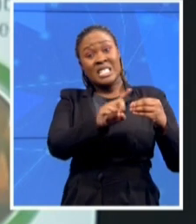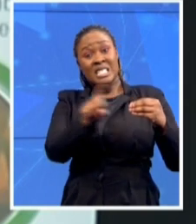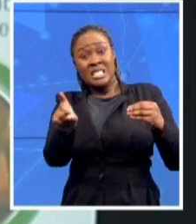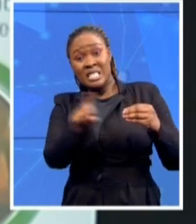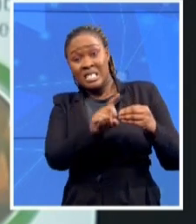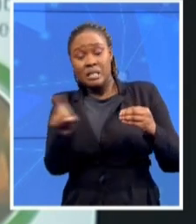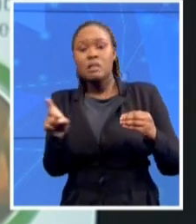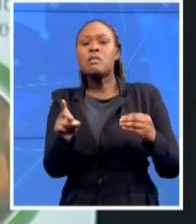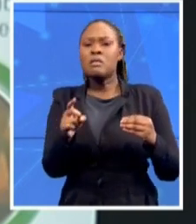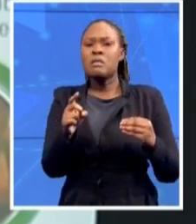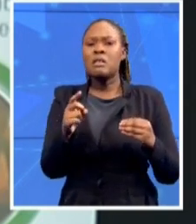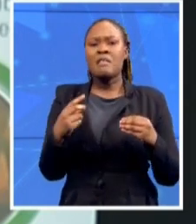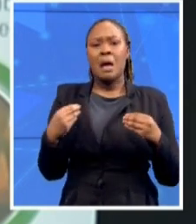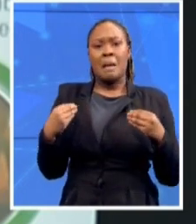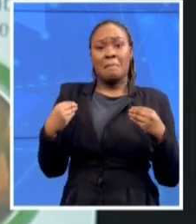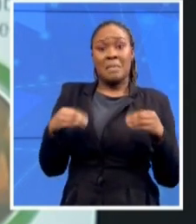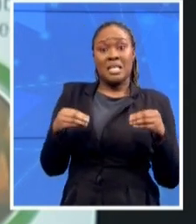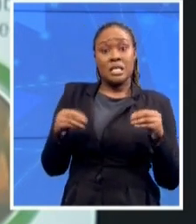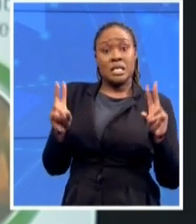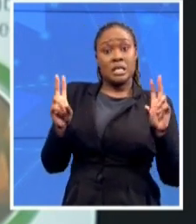Section 34 determination.